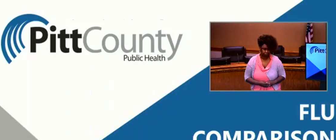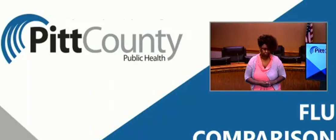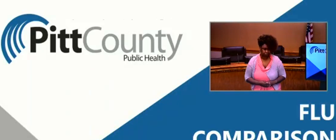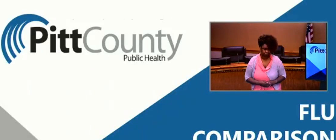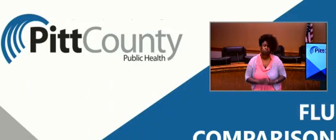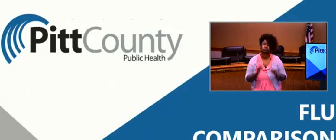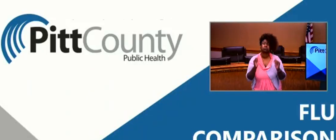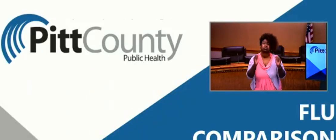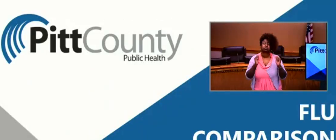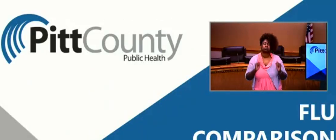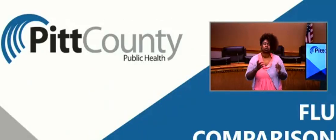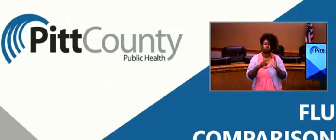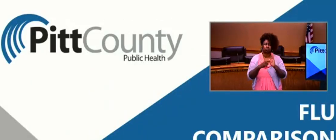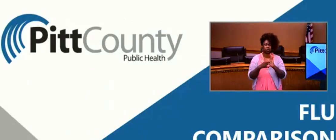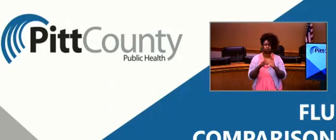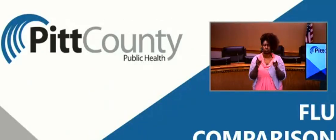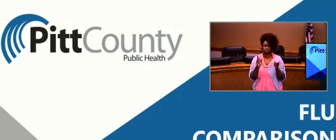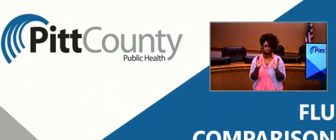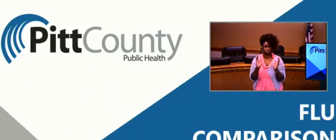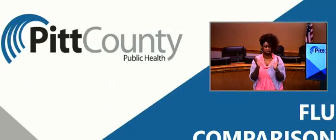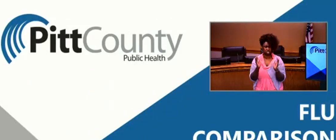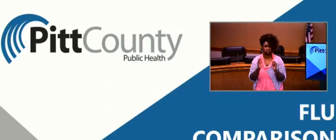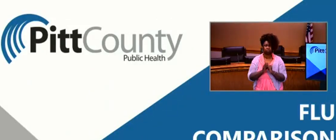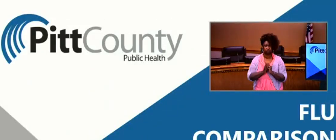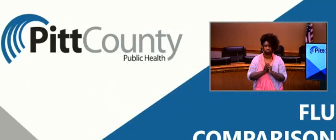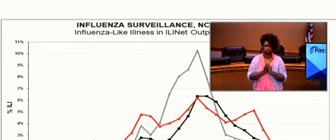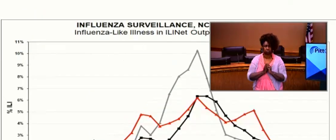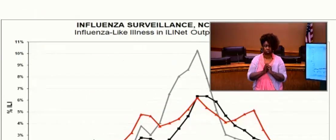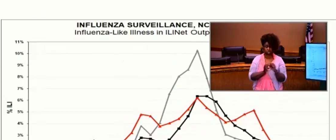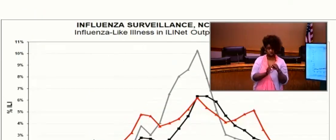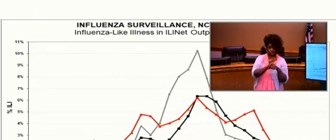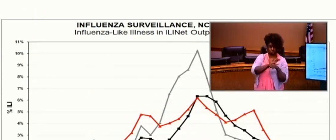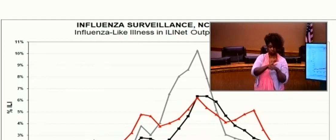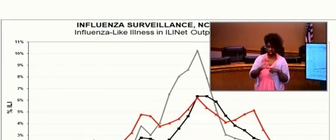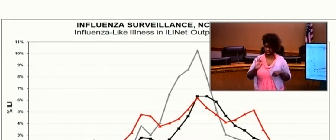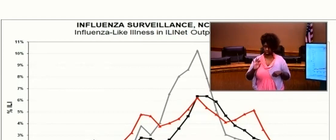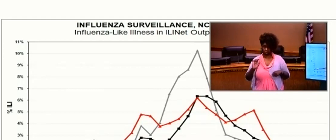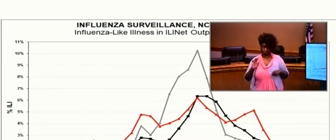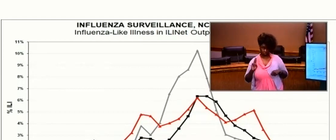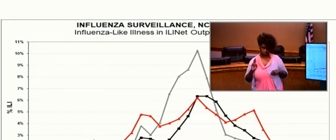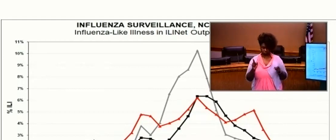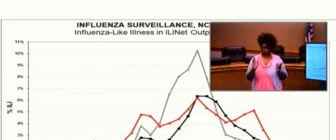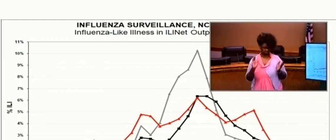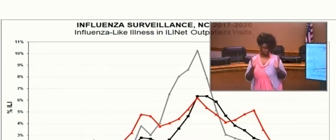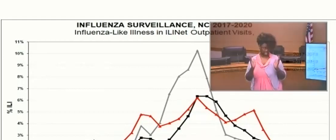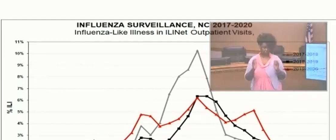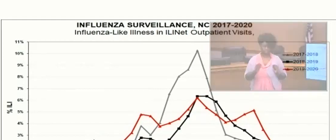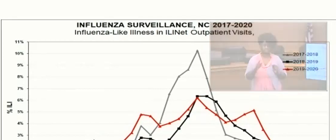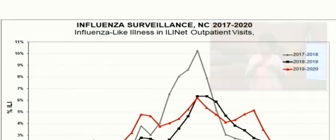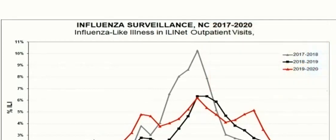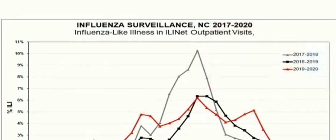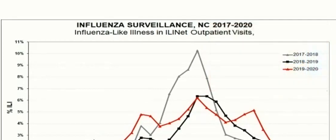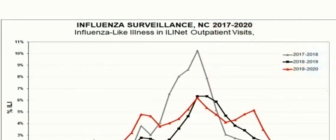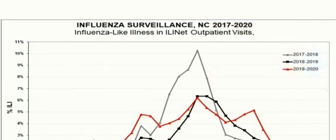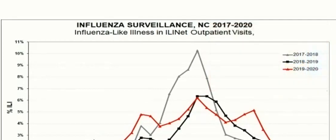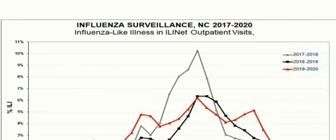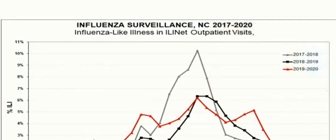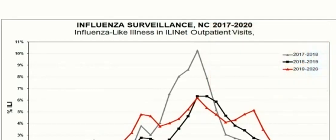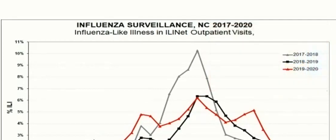Want to move on and show you a comparison with our flu surveillance. This is something we call influenza-like illness,